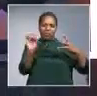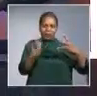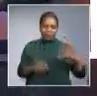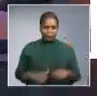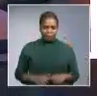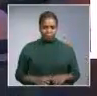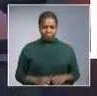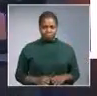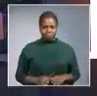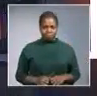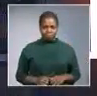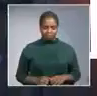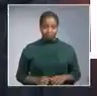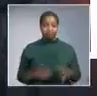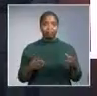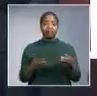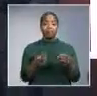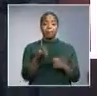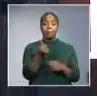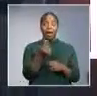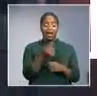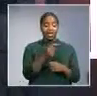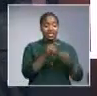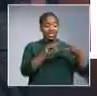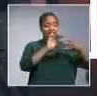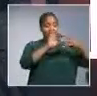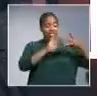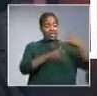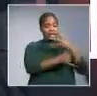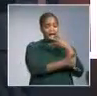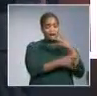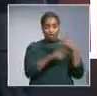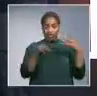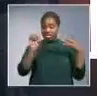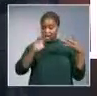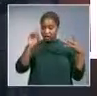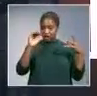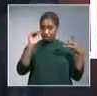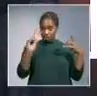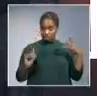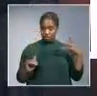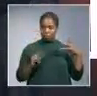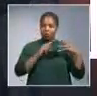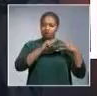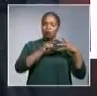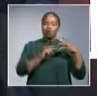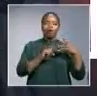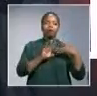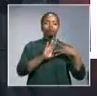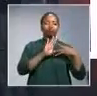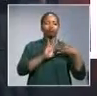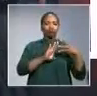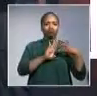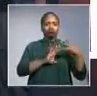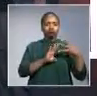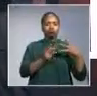0.35%. And in currencies, while the rand spurred on by the Mexican peso after the deal they had with the US yesterday, it's at 14 rand